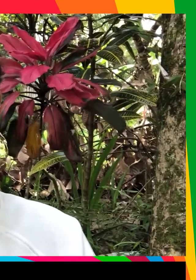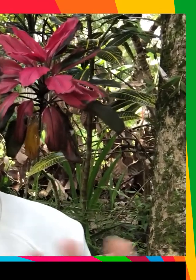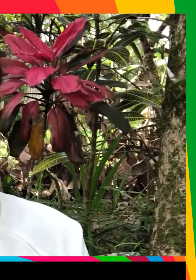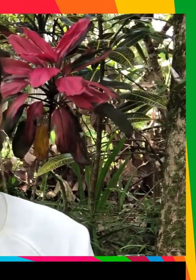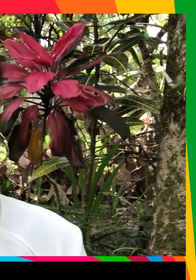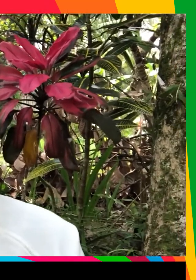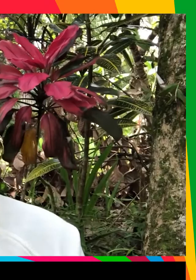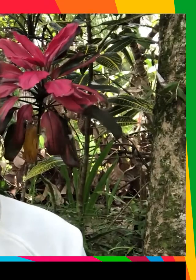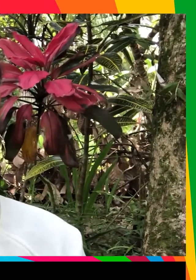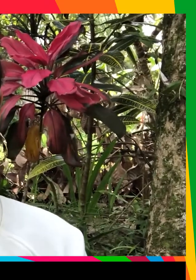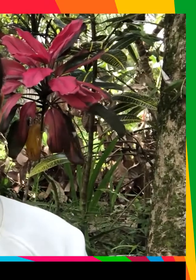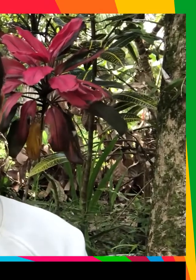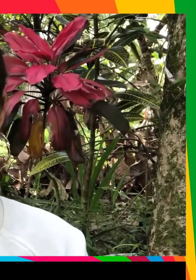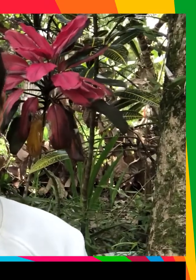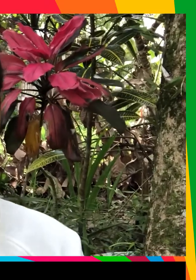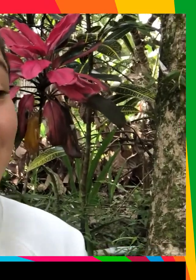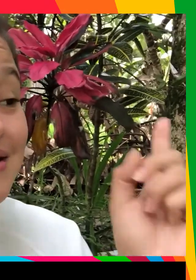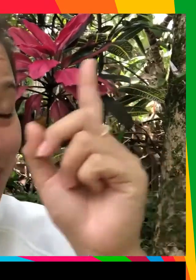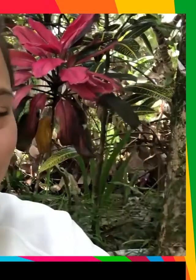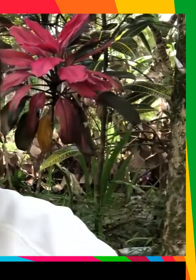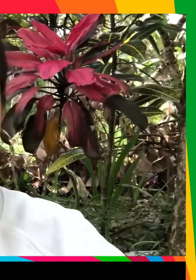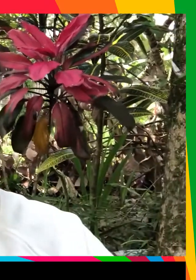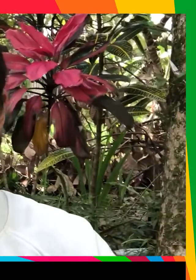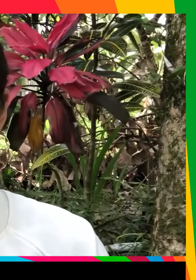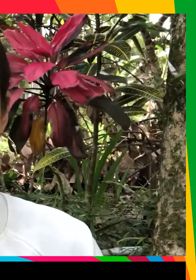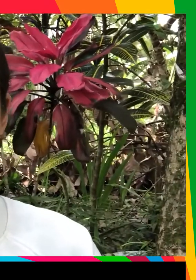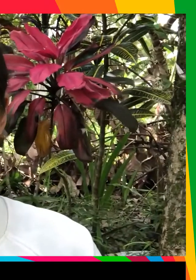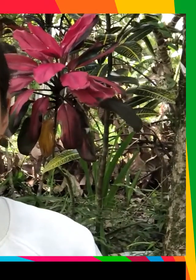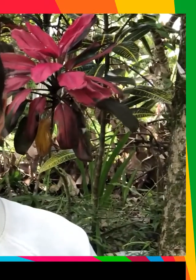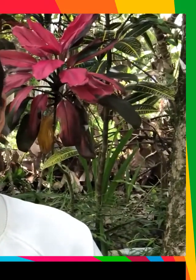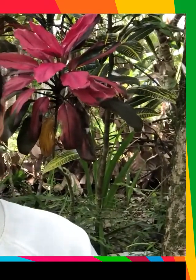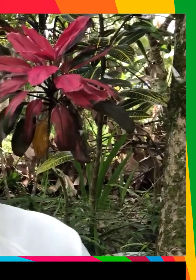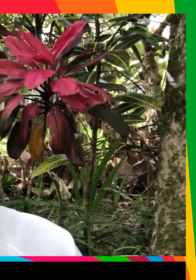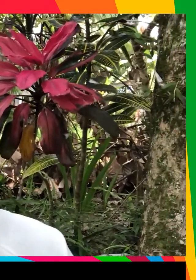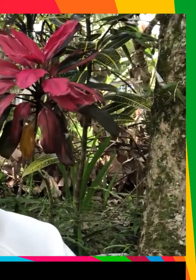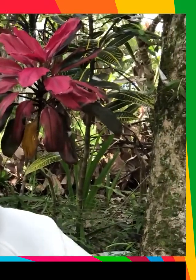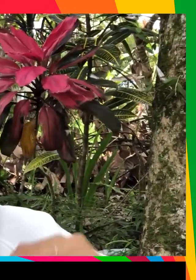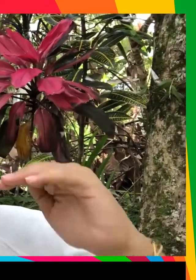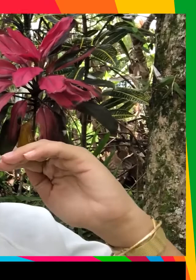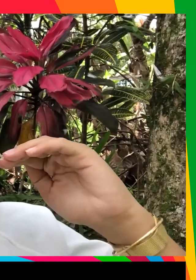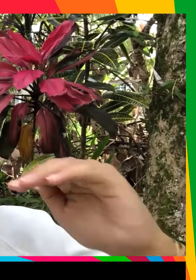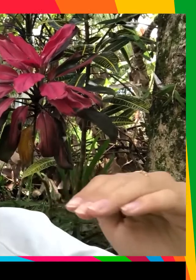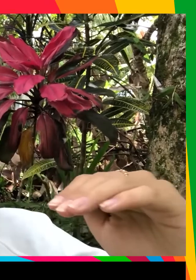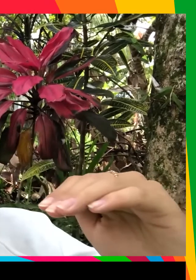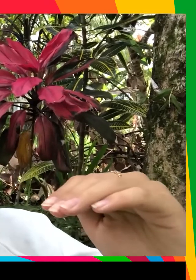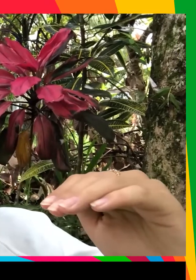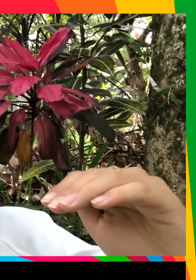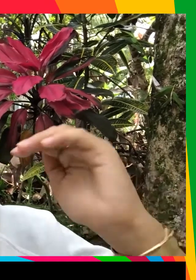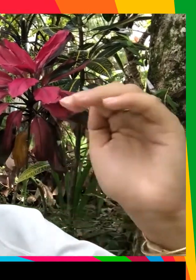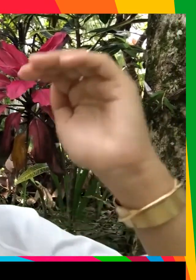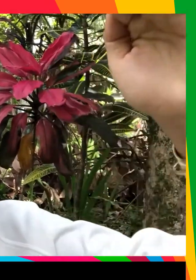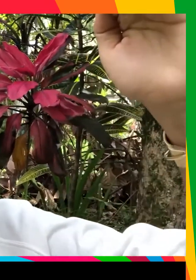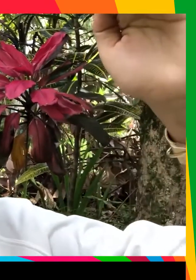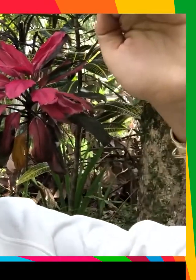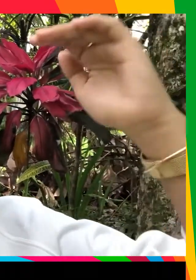individual or a policymaker. And that's where lesson number two comes in. We need all levels